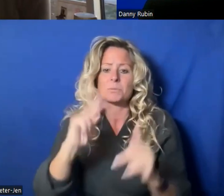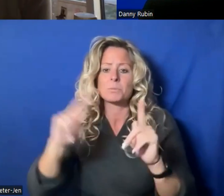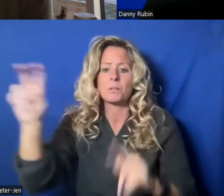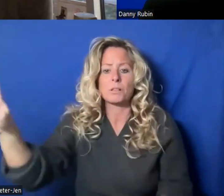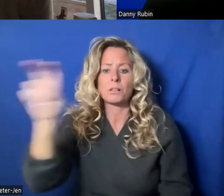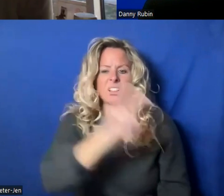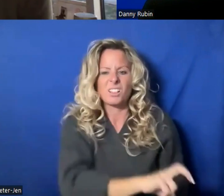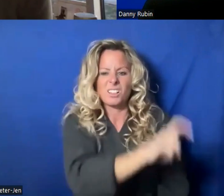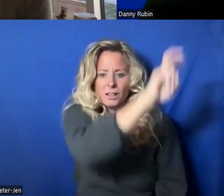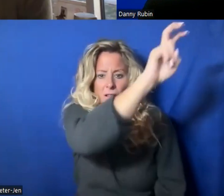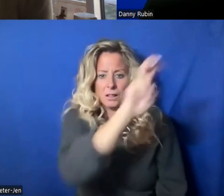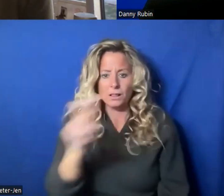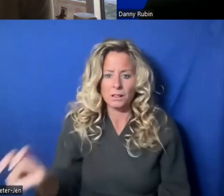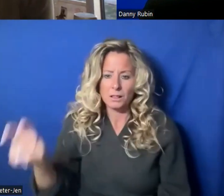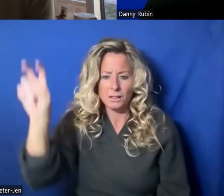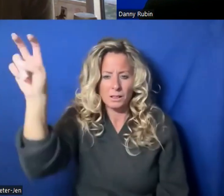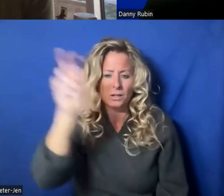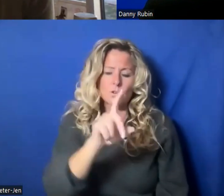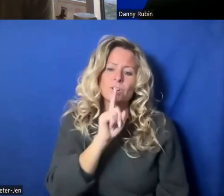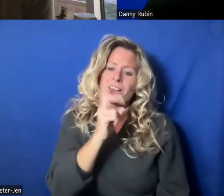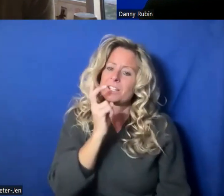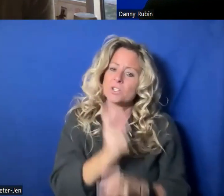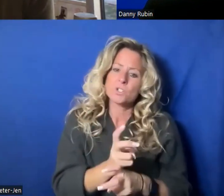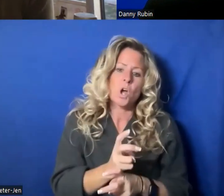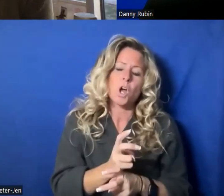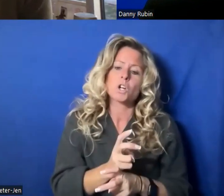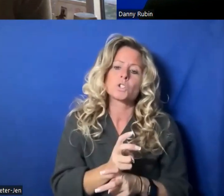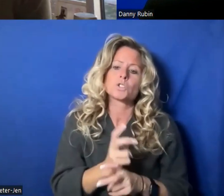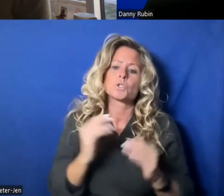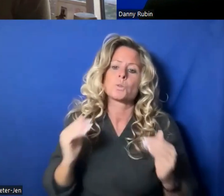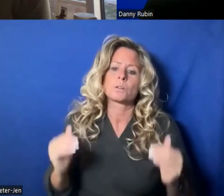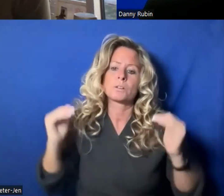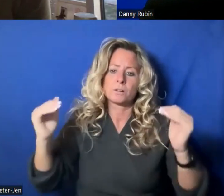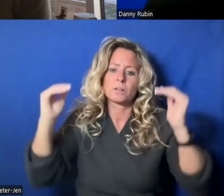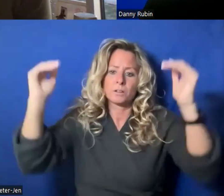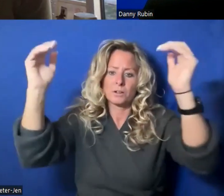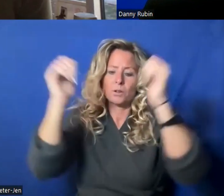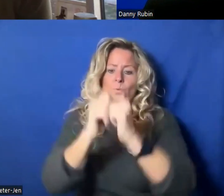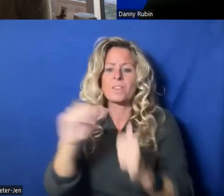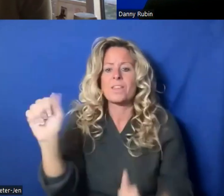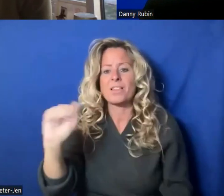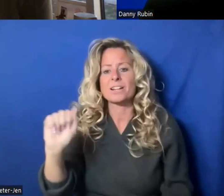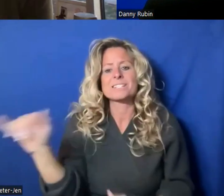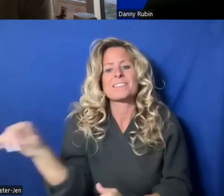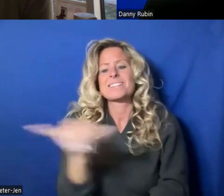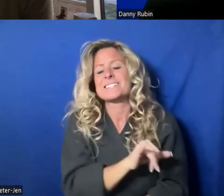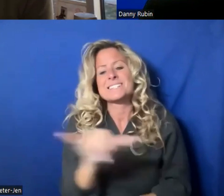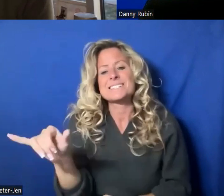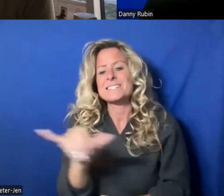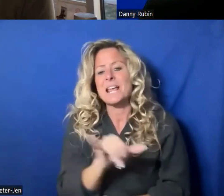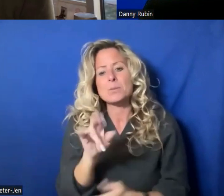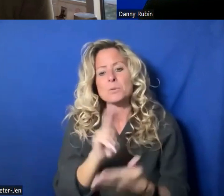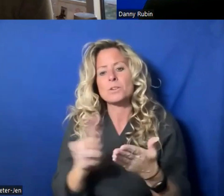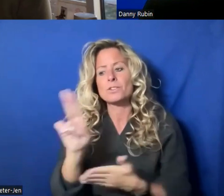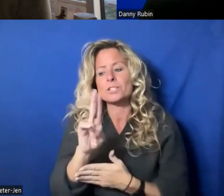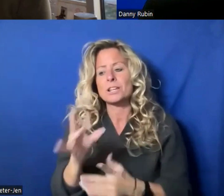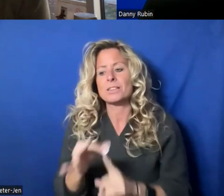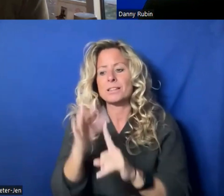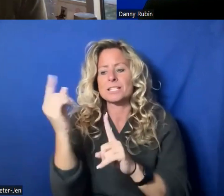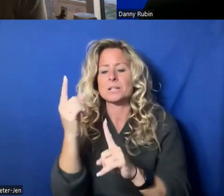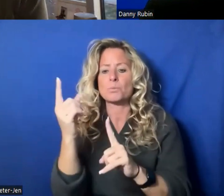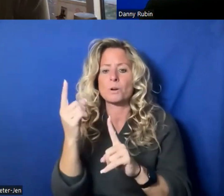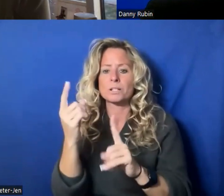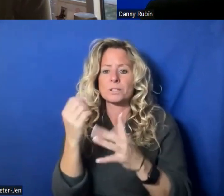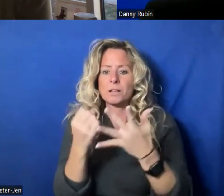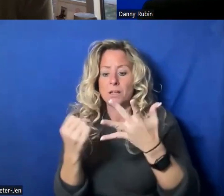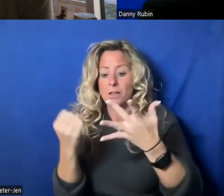forth. It is really hard to move up in athletics at the same university again, unless someone above you takes a new